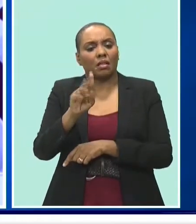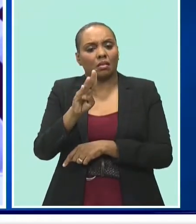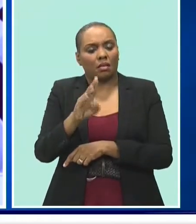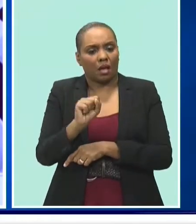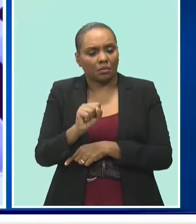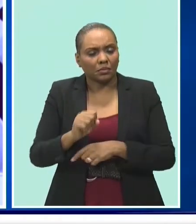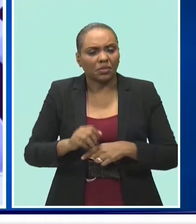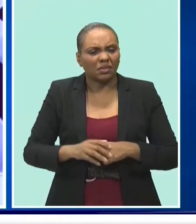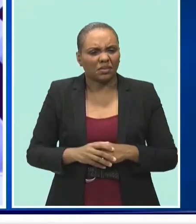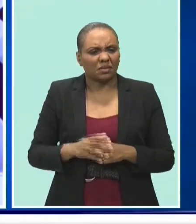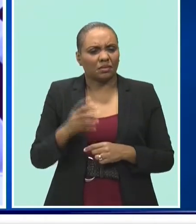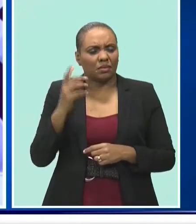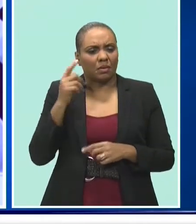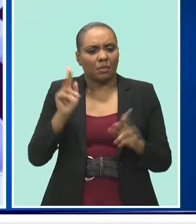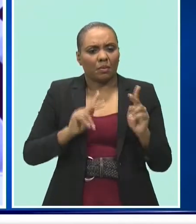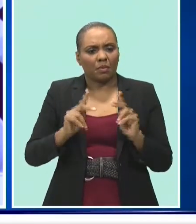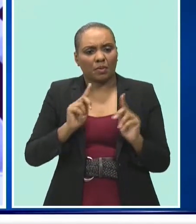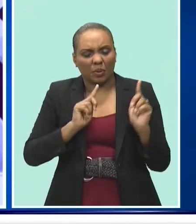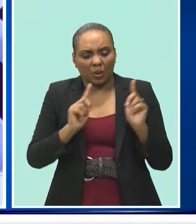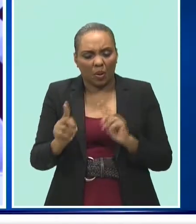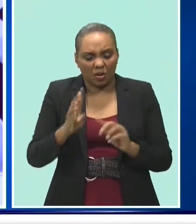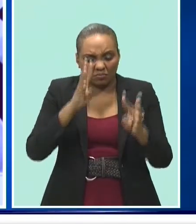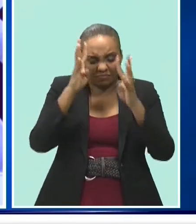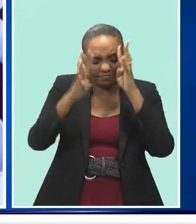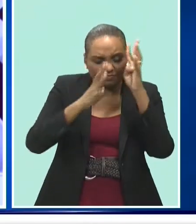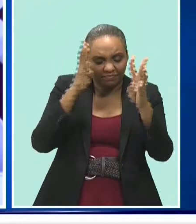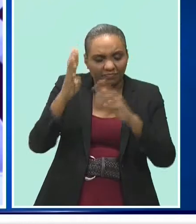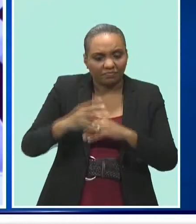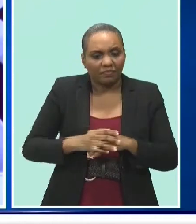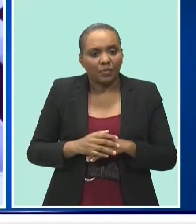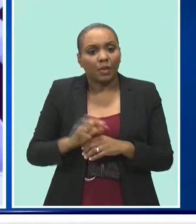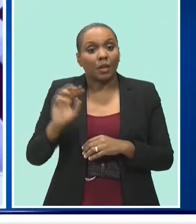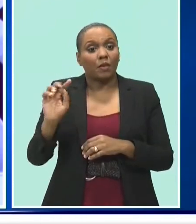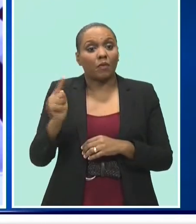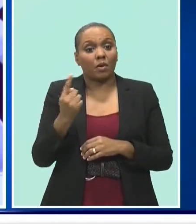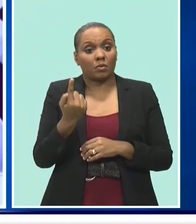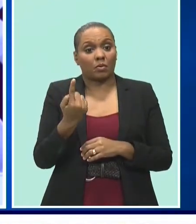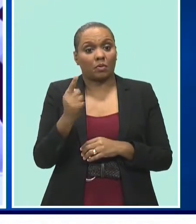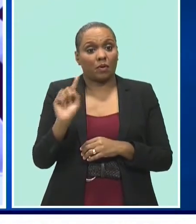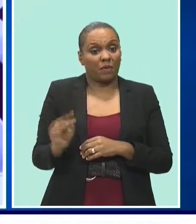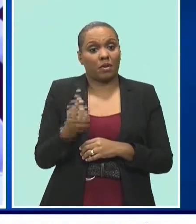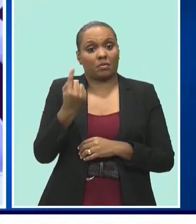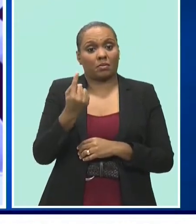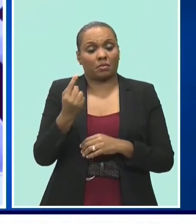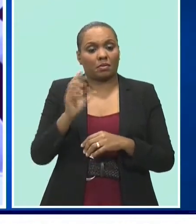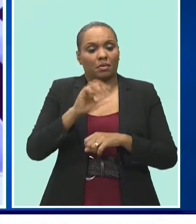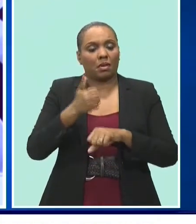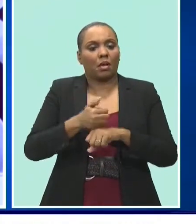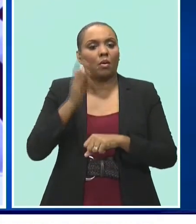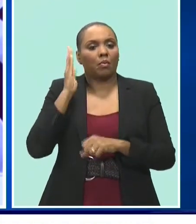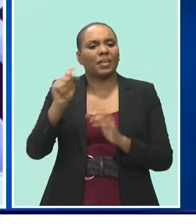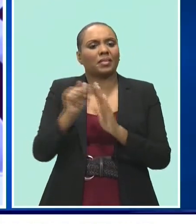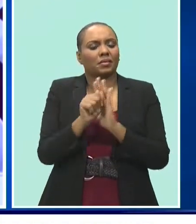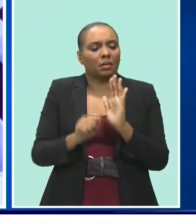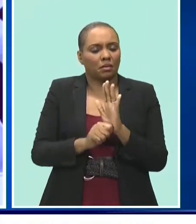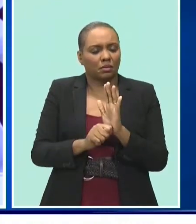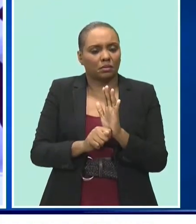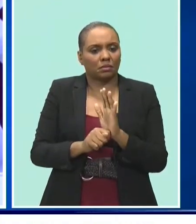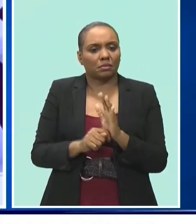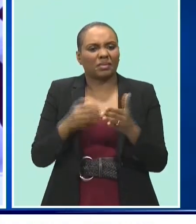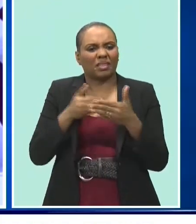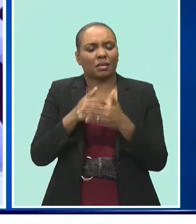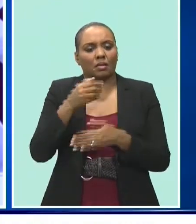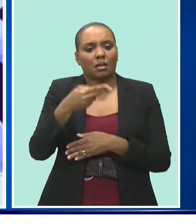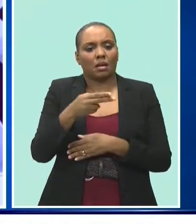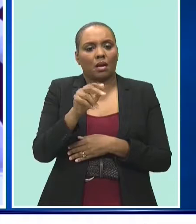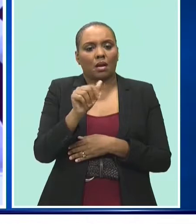the first one will be in the harbour because it's in town and central for people to go there. But ultimately, we want